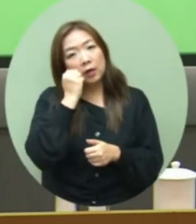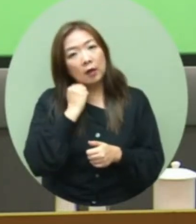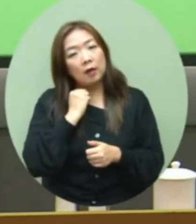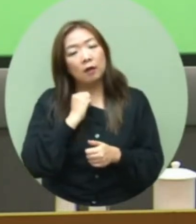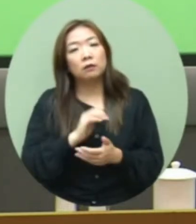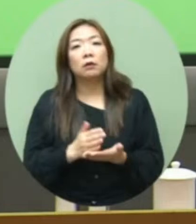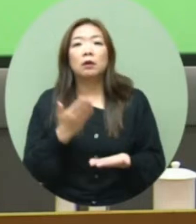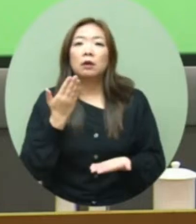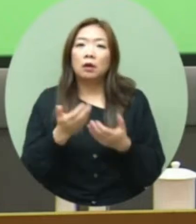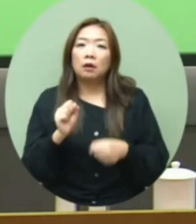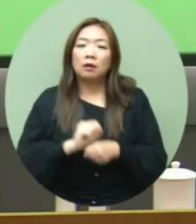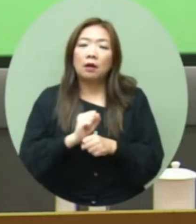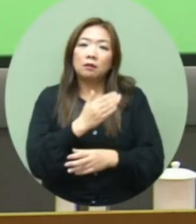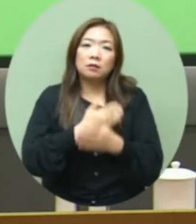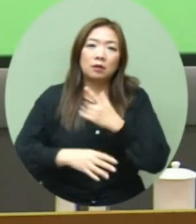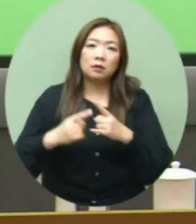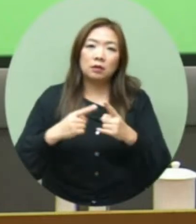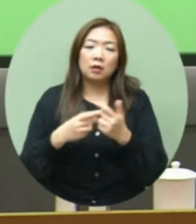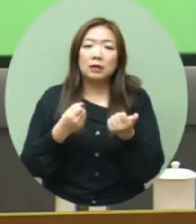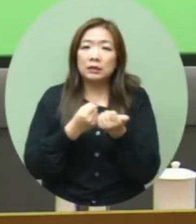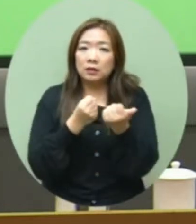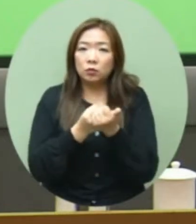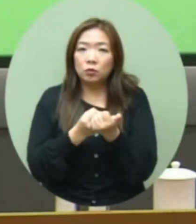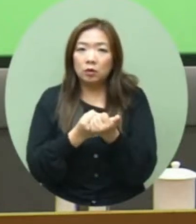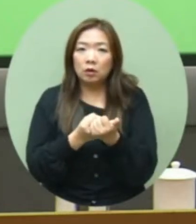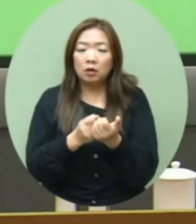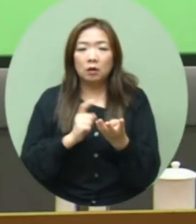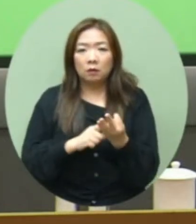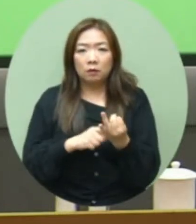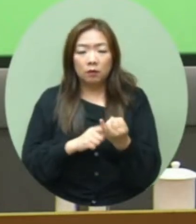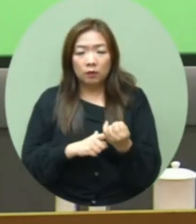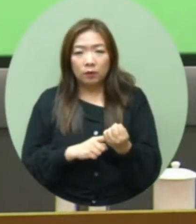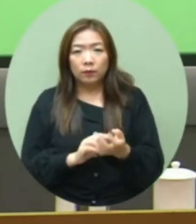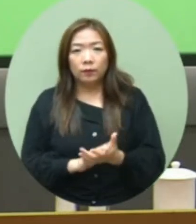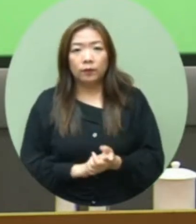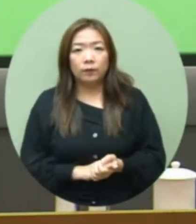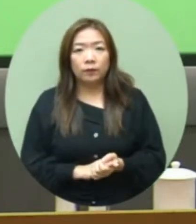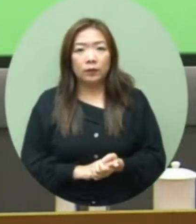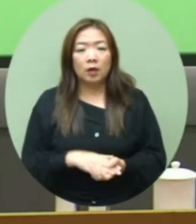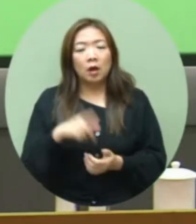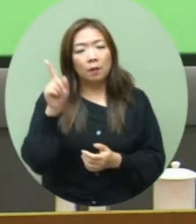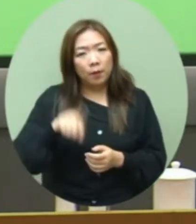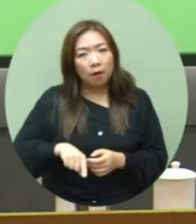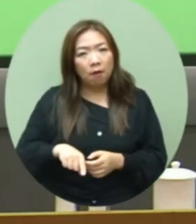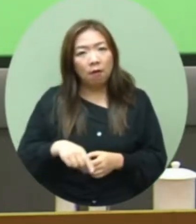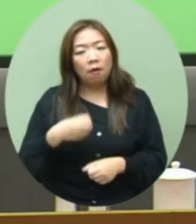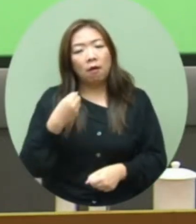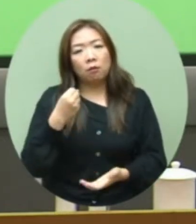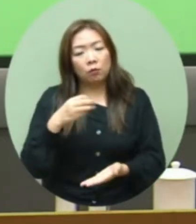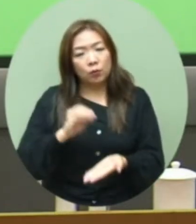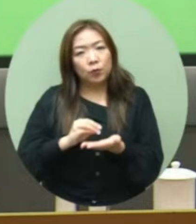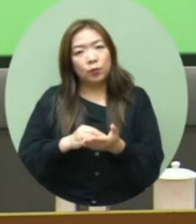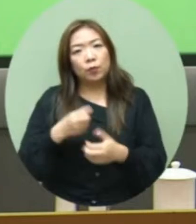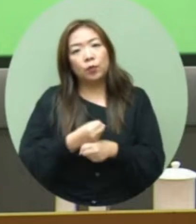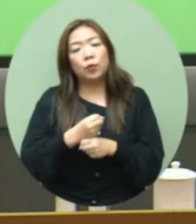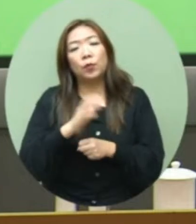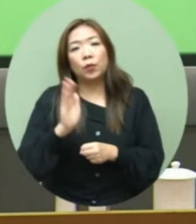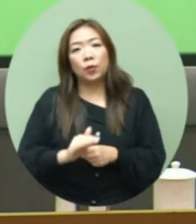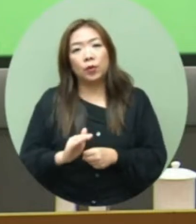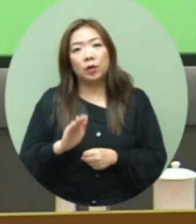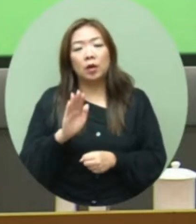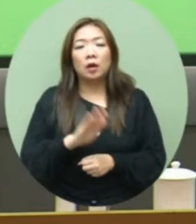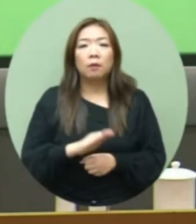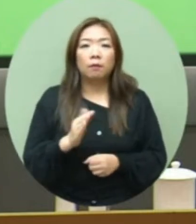care for the elderly, greater support for persons with disabilities, etc. Those measures can take effect